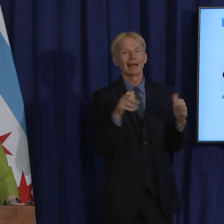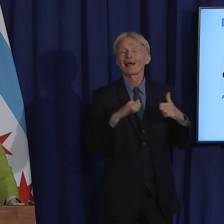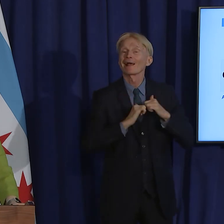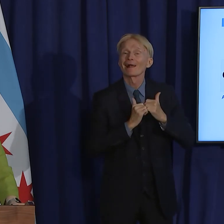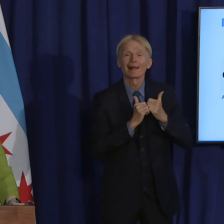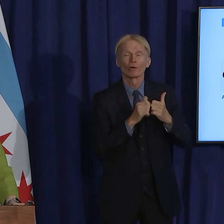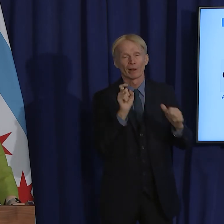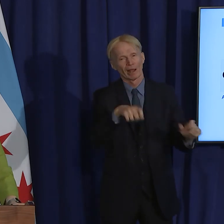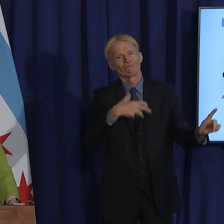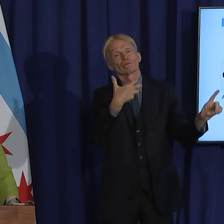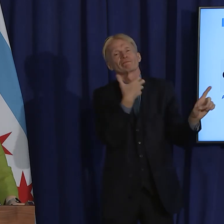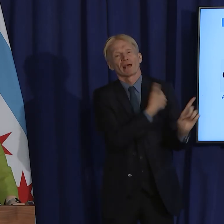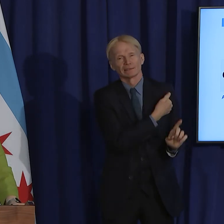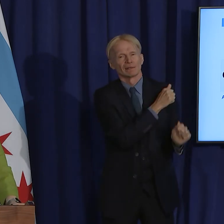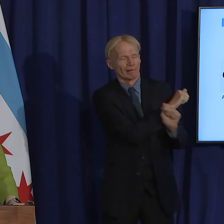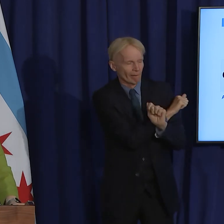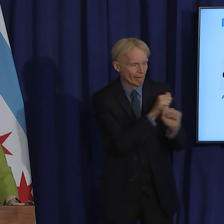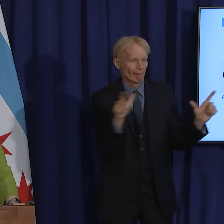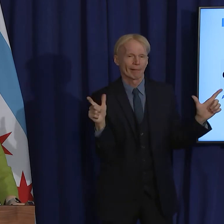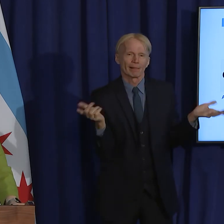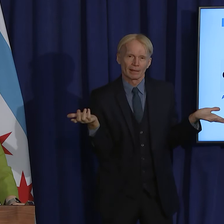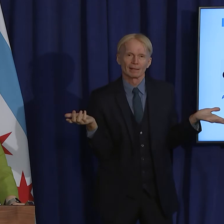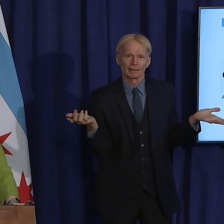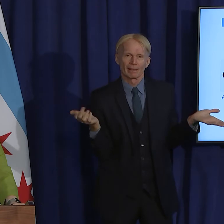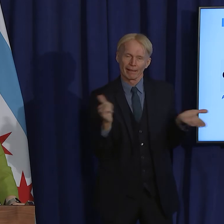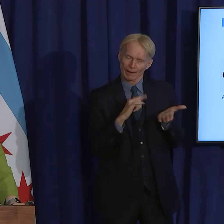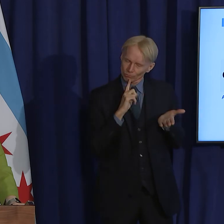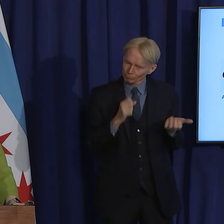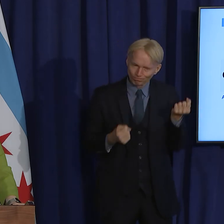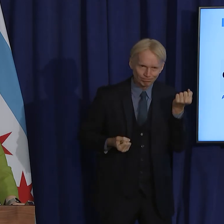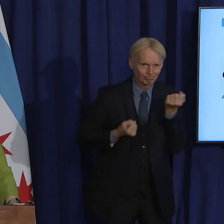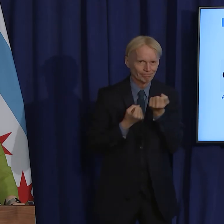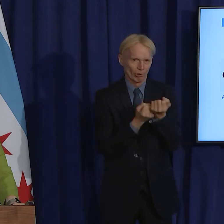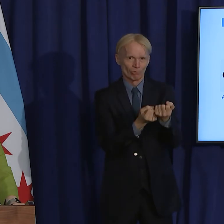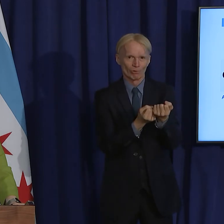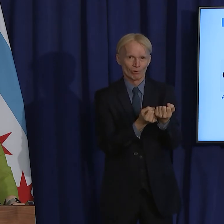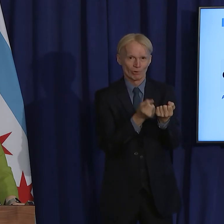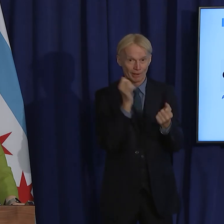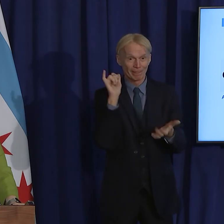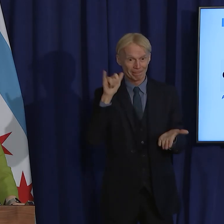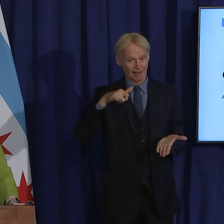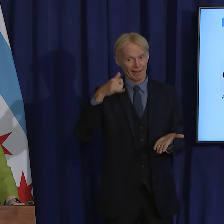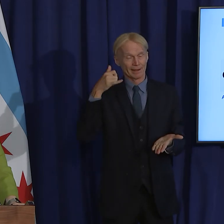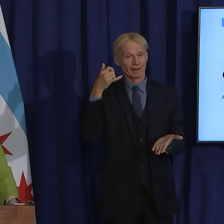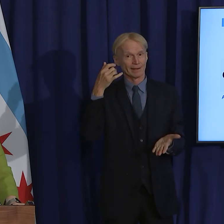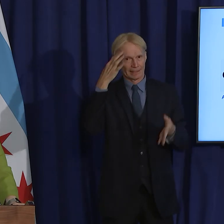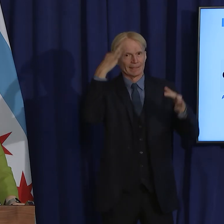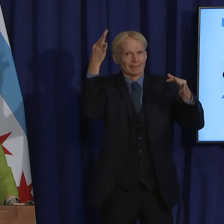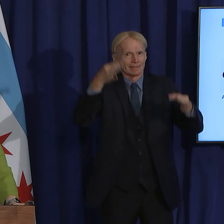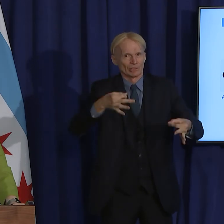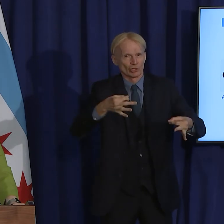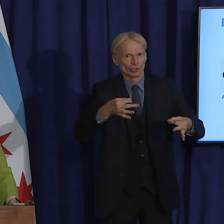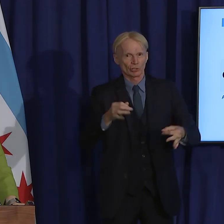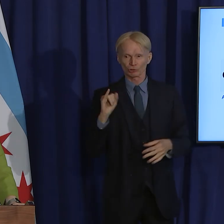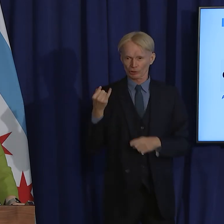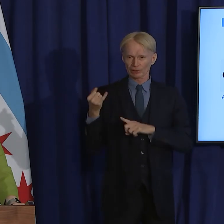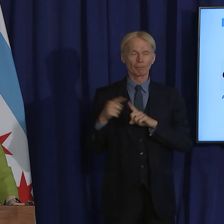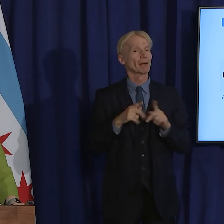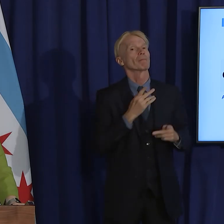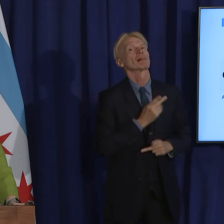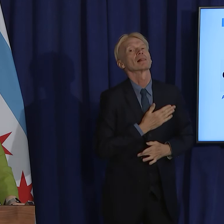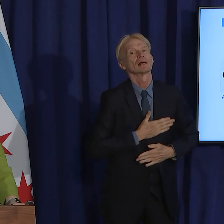So I fully support the decision, but I want to encourage people to keep their Moderna